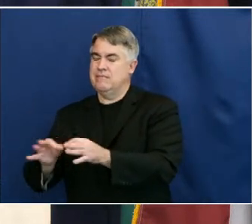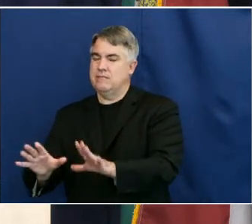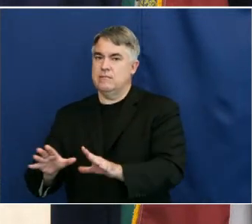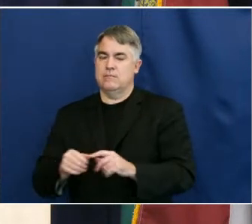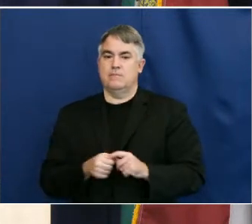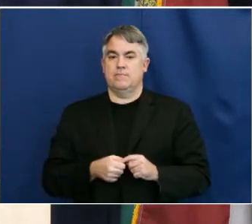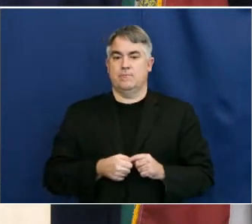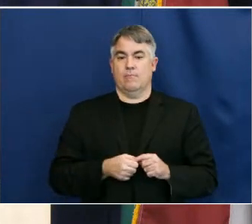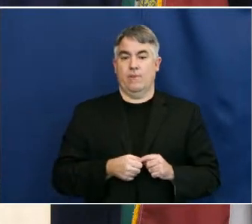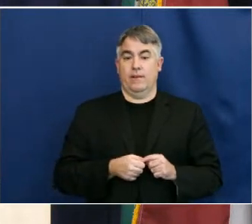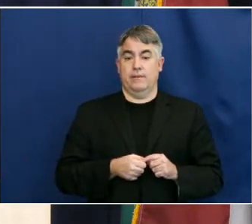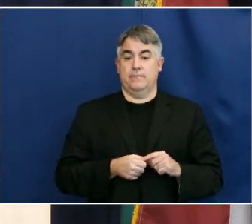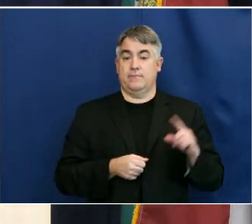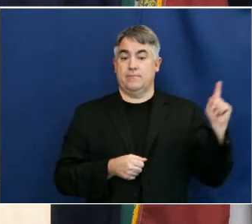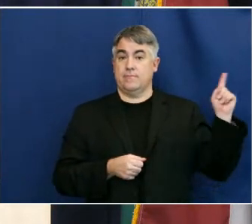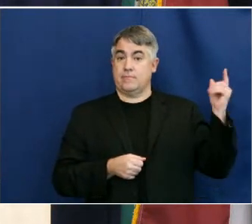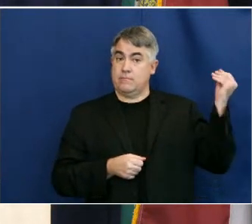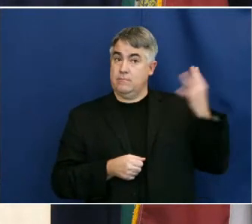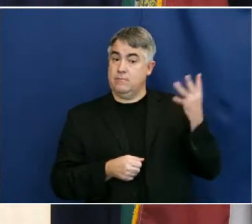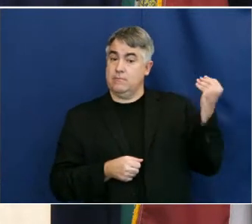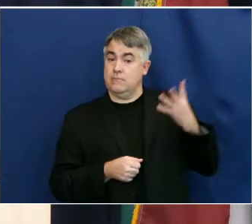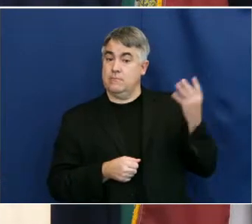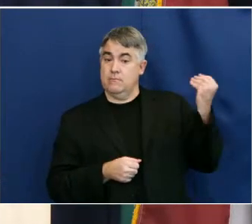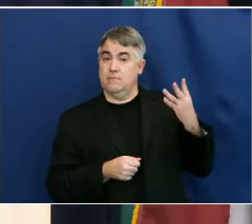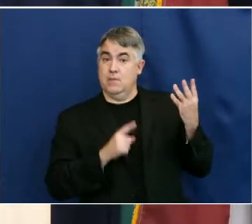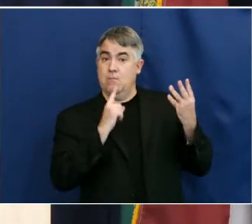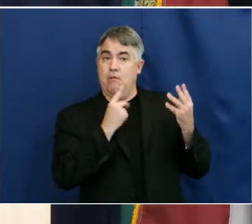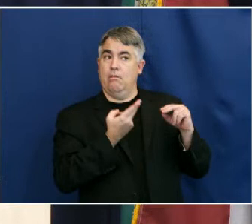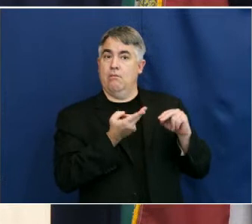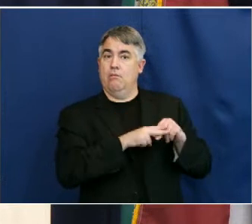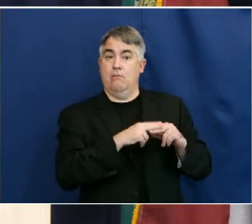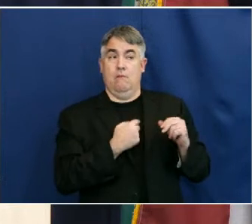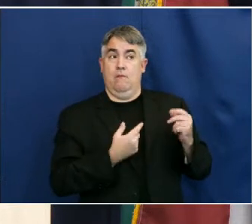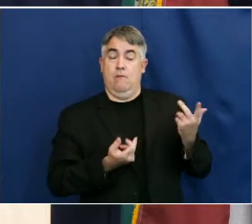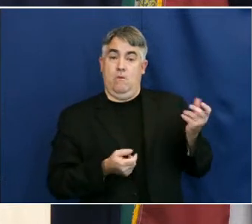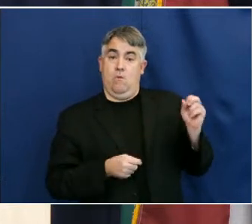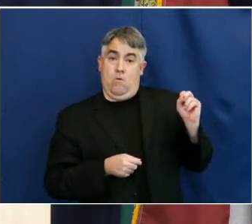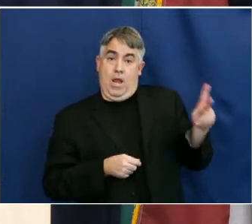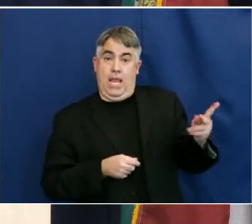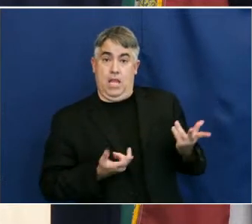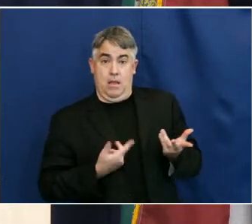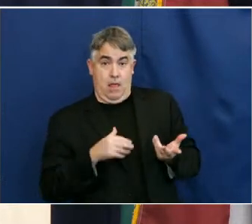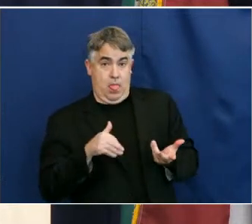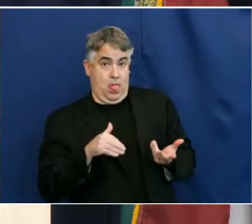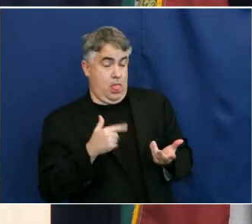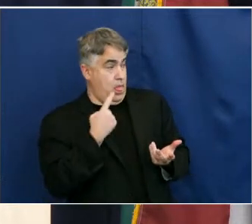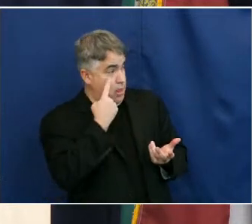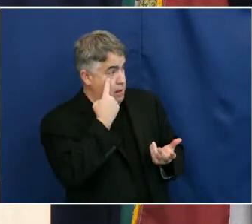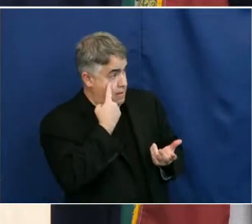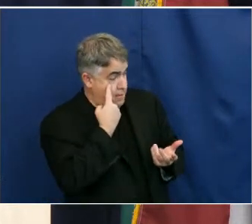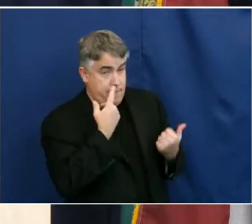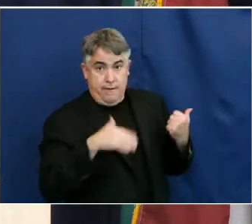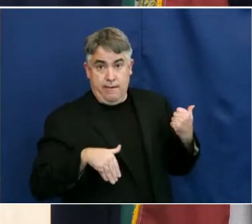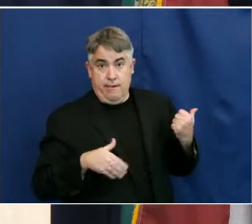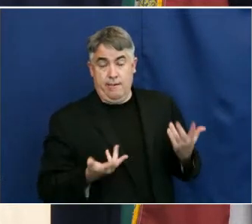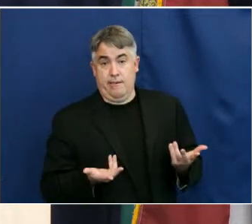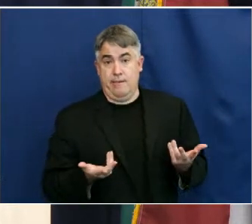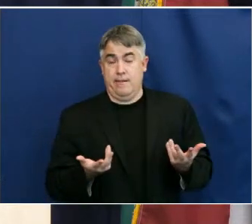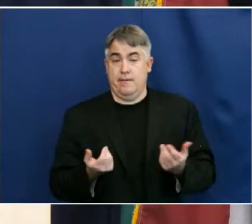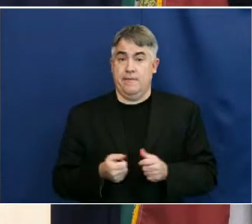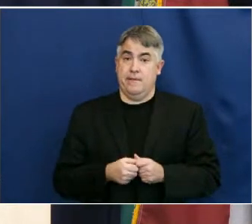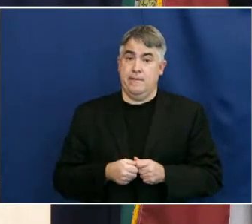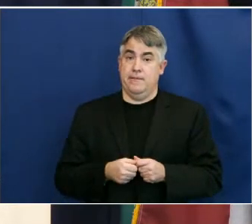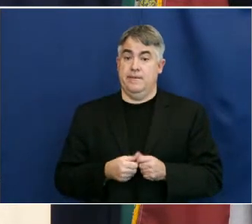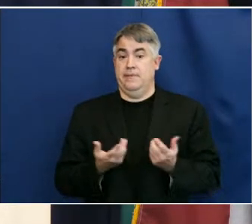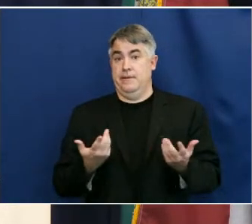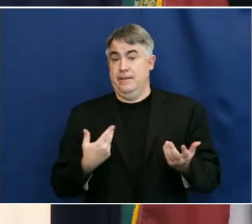jumps in the numbers, and there's going to be all of the vaccines going to be there, and we're going to have this schedule of what's coming with great predictability and reliability. And